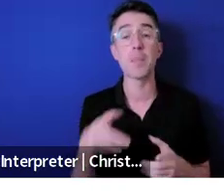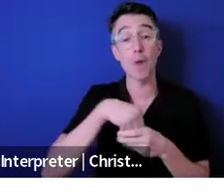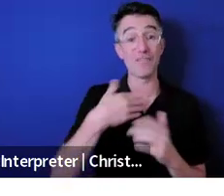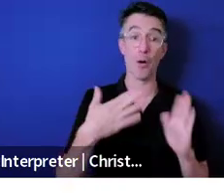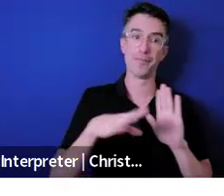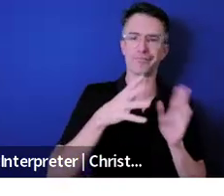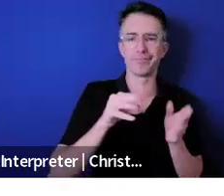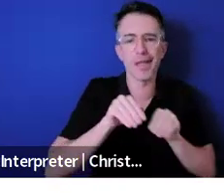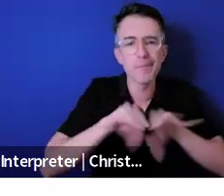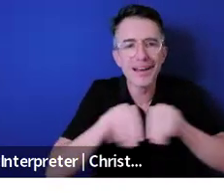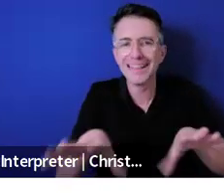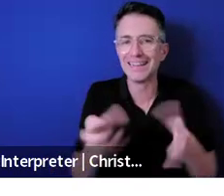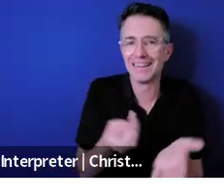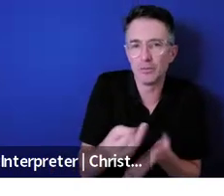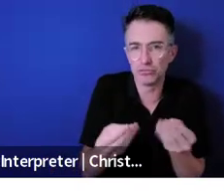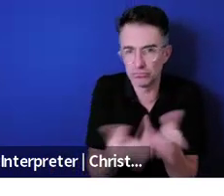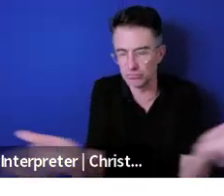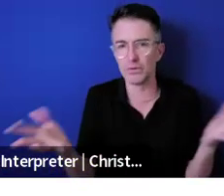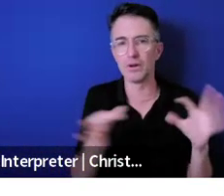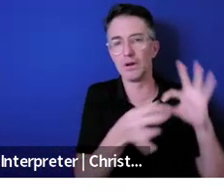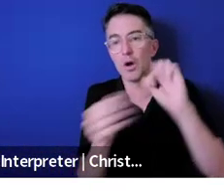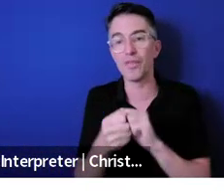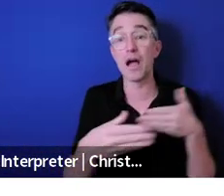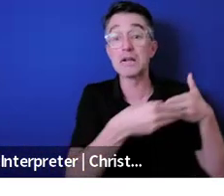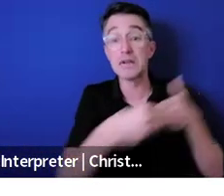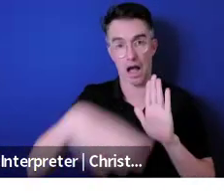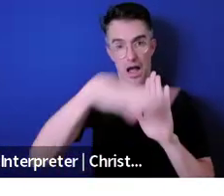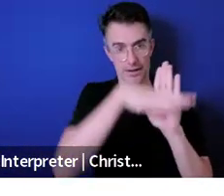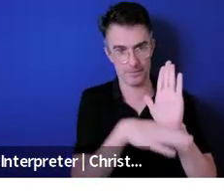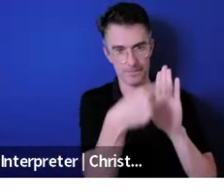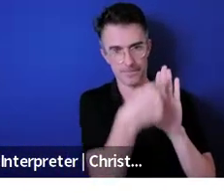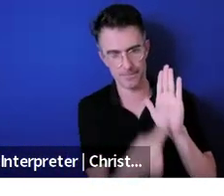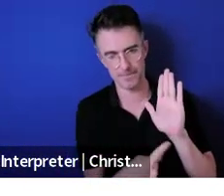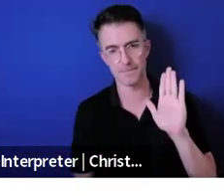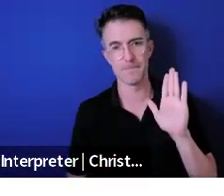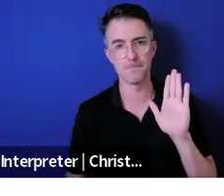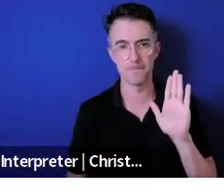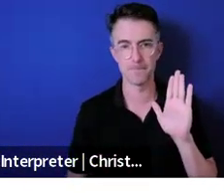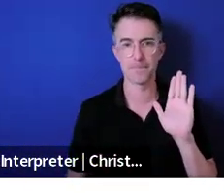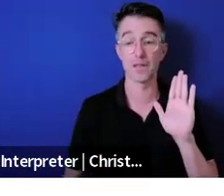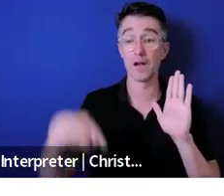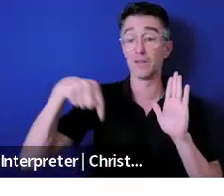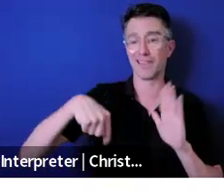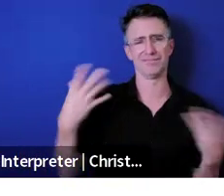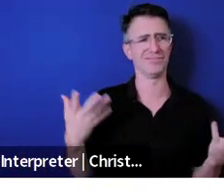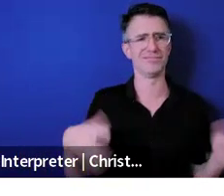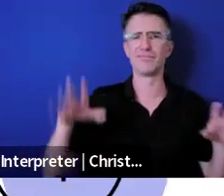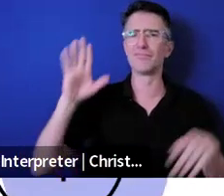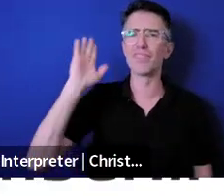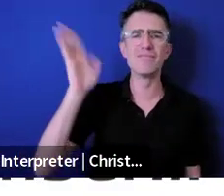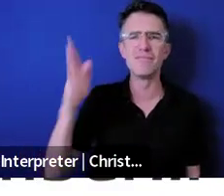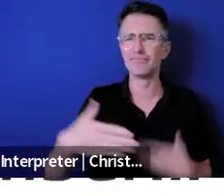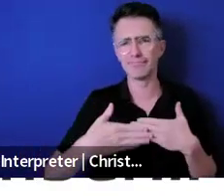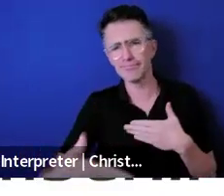toward disability inclusive social protection. In this part of the series, we are going to discuss in deep about